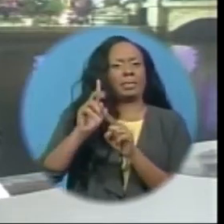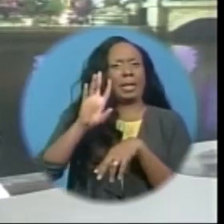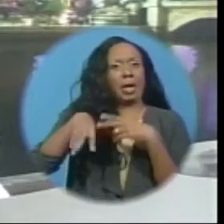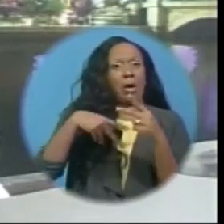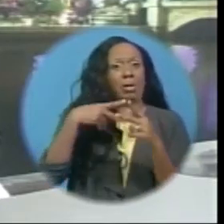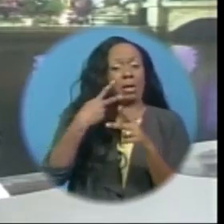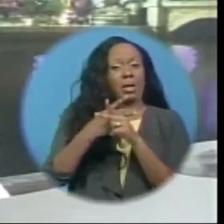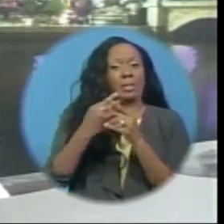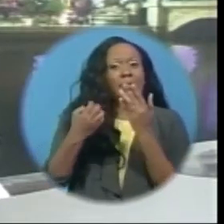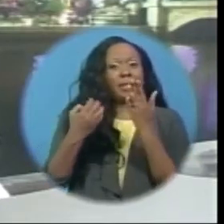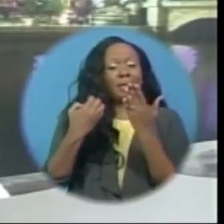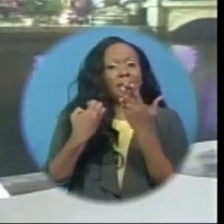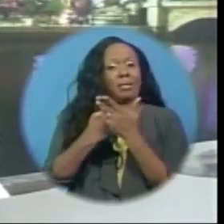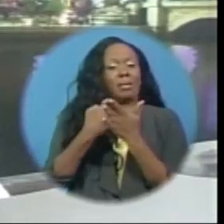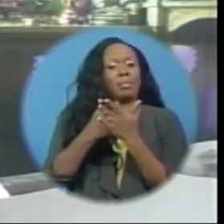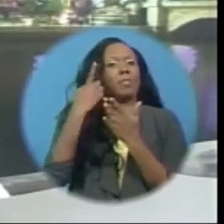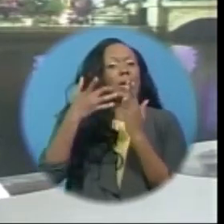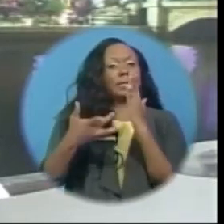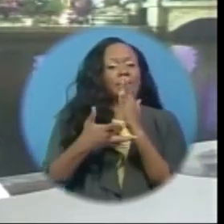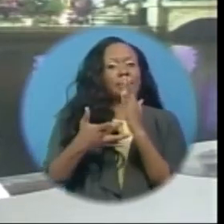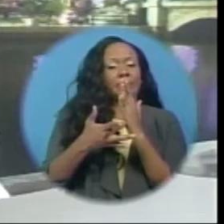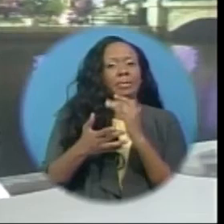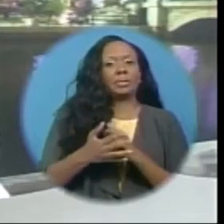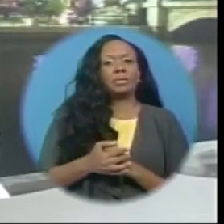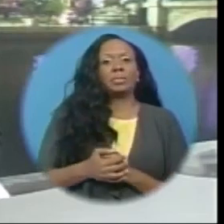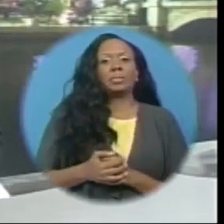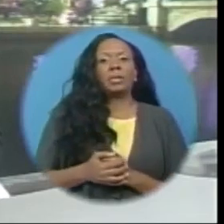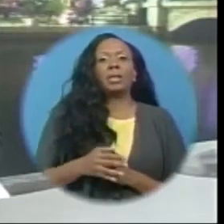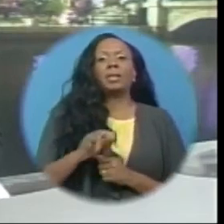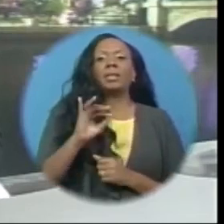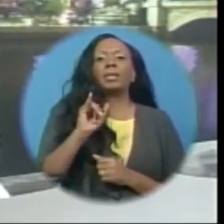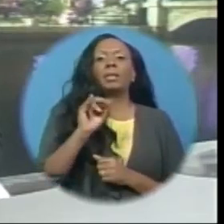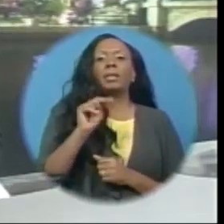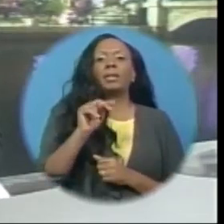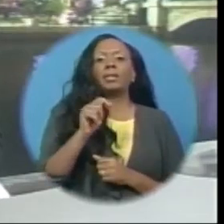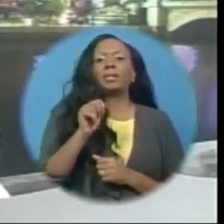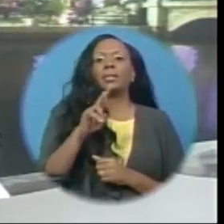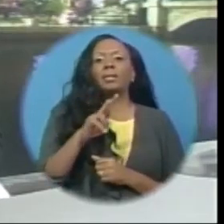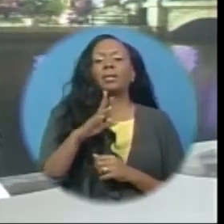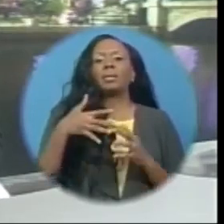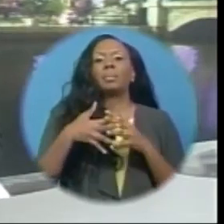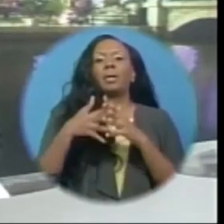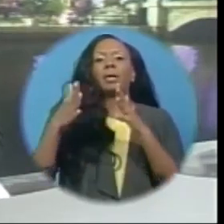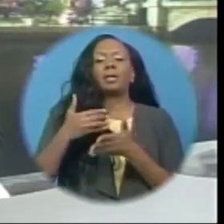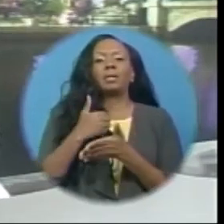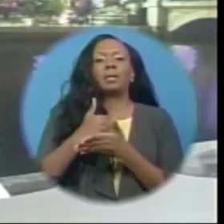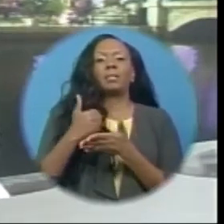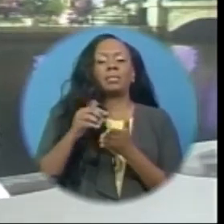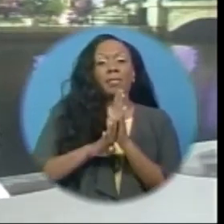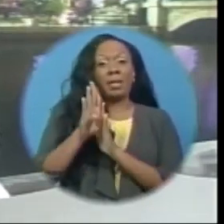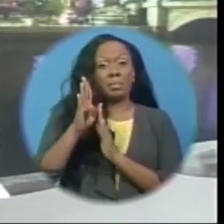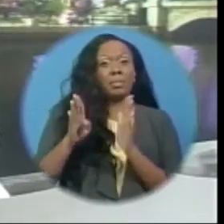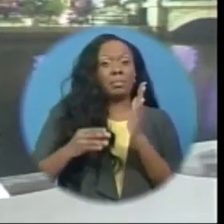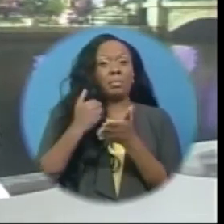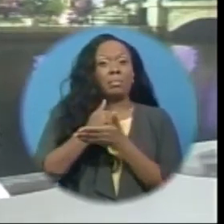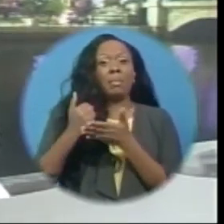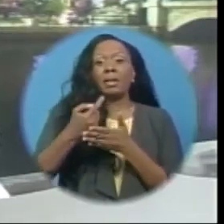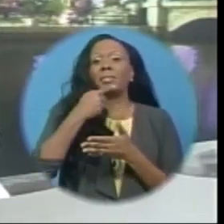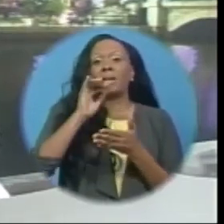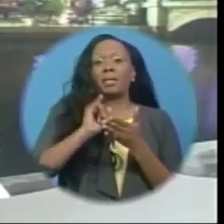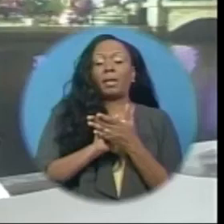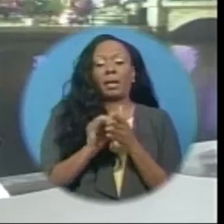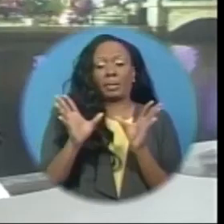lead technical specialist at the Inter-American Development Bank, Juan Carlos Navarro, during day one of this year's Innovate